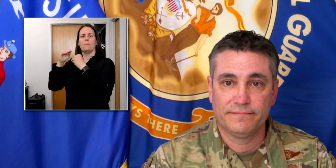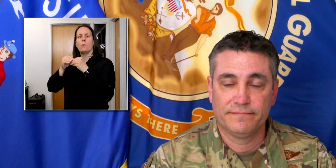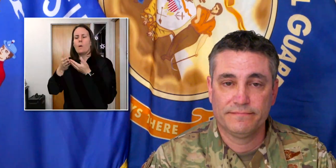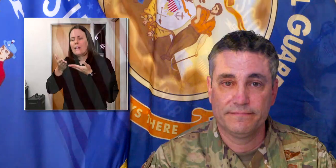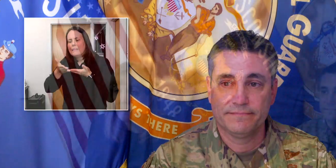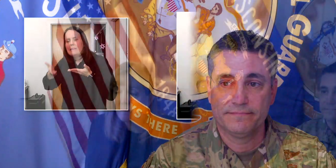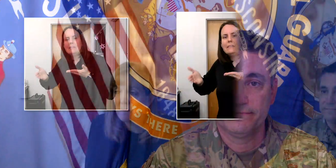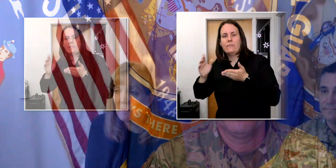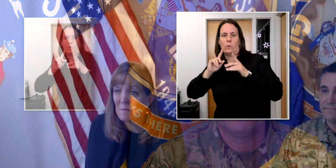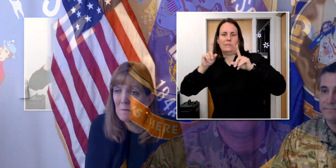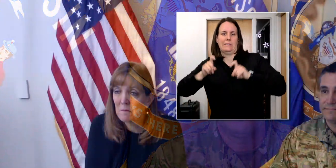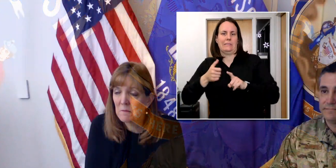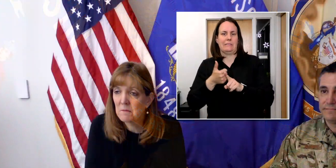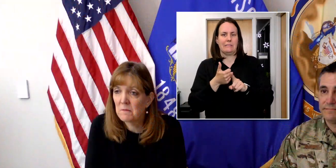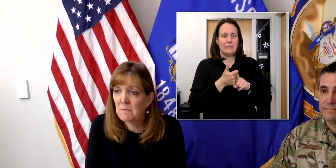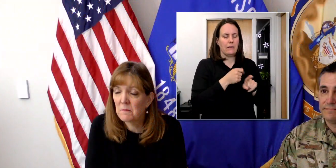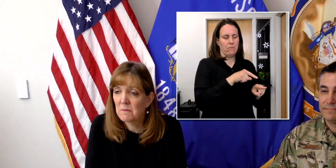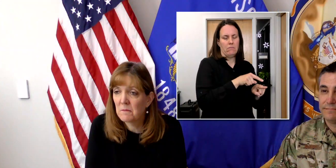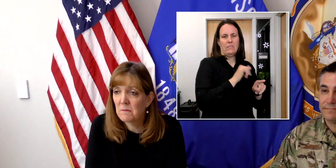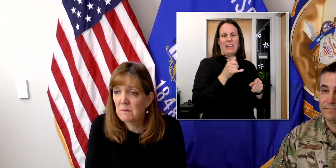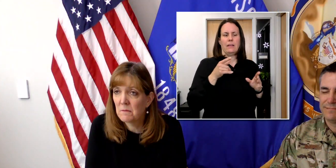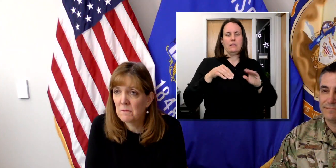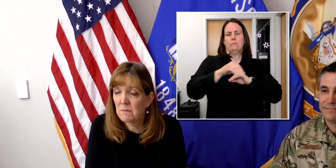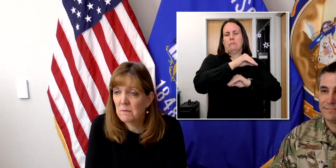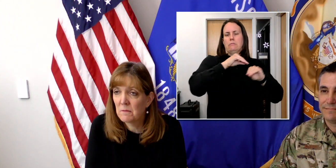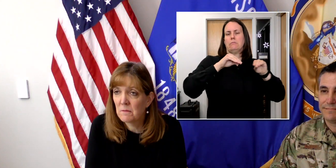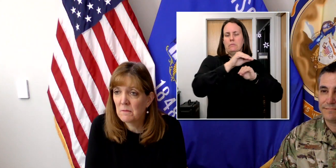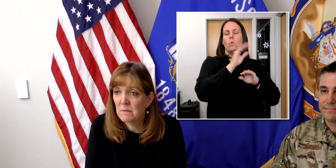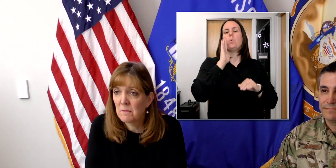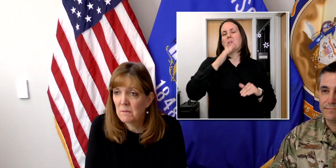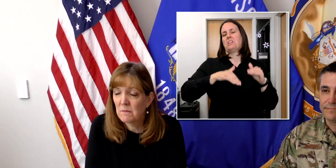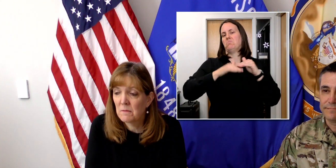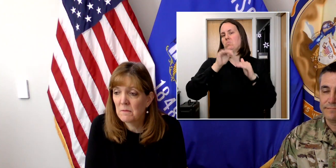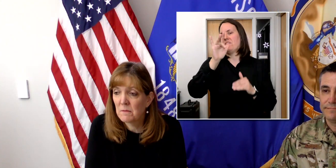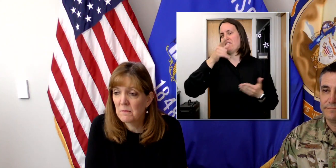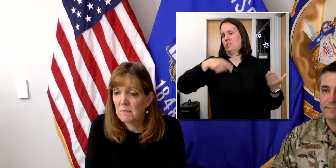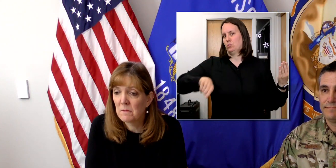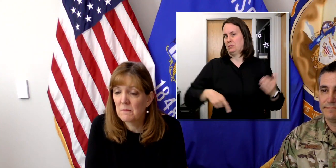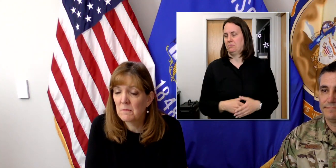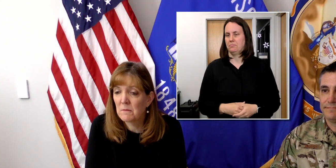Thank you. We'll go next to Bob Haig with Wisconsin Radio Network.